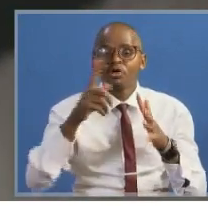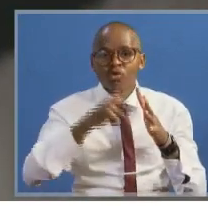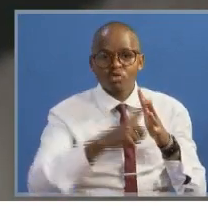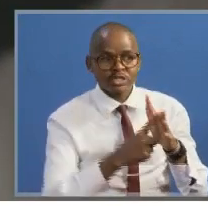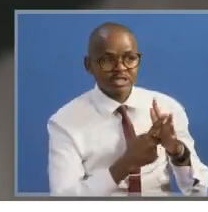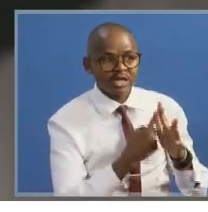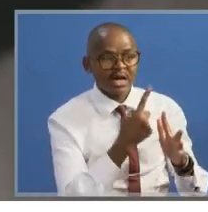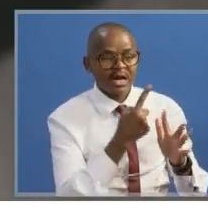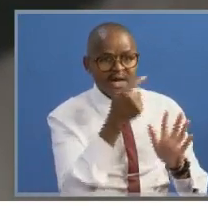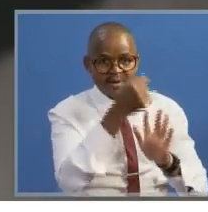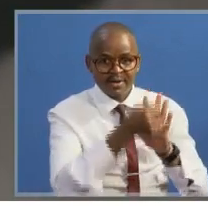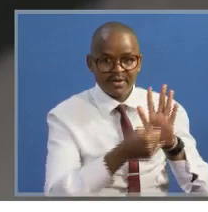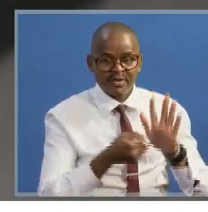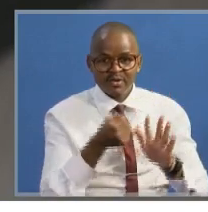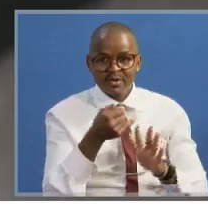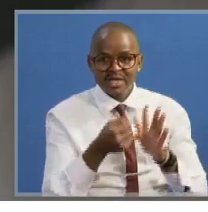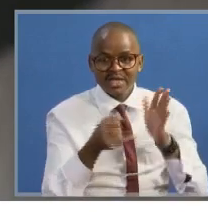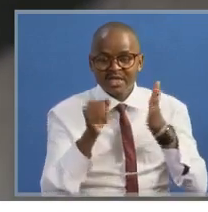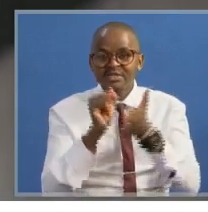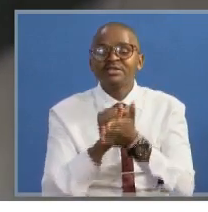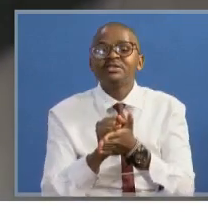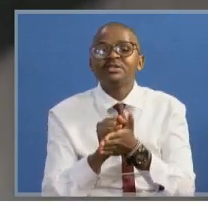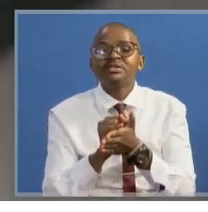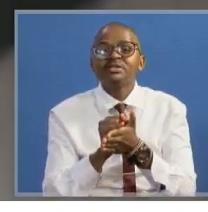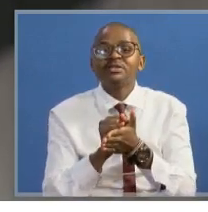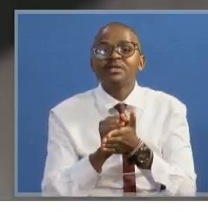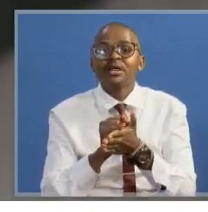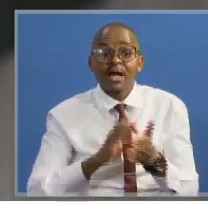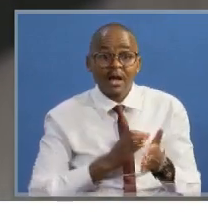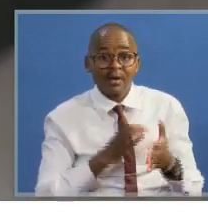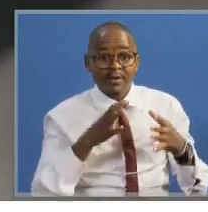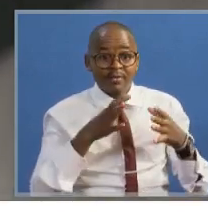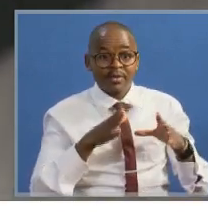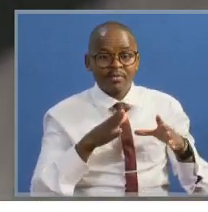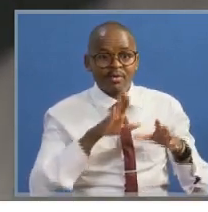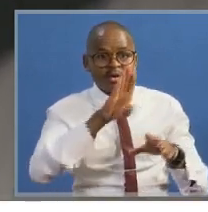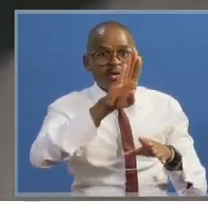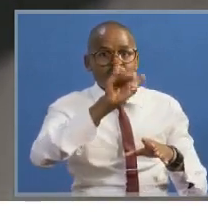kuanzisha kiwanda ambacho wenzetu wa Bidco